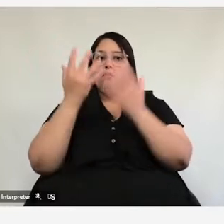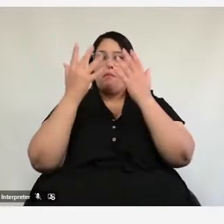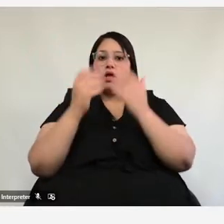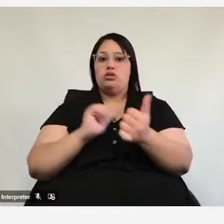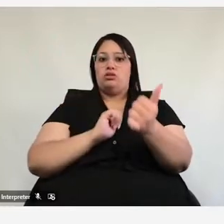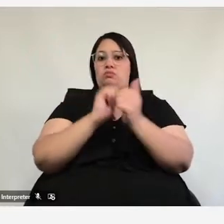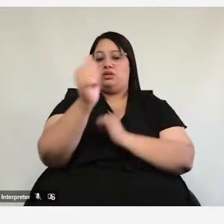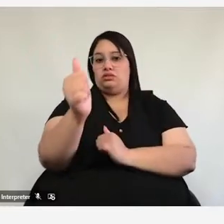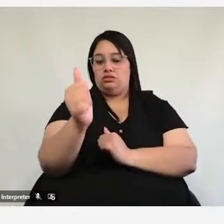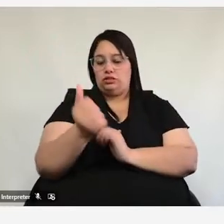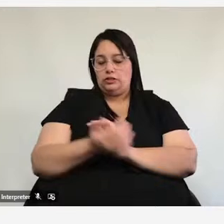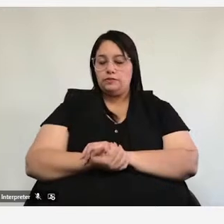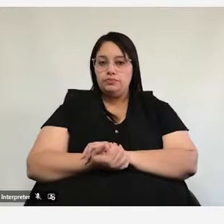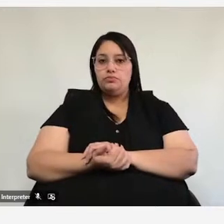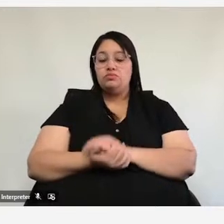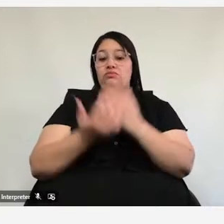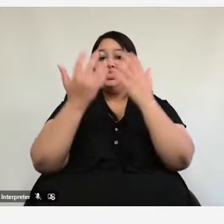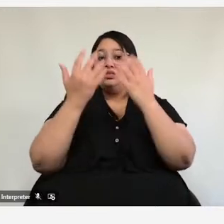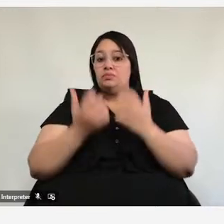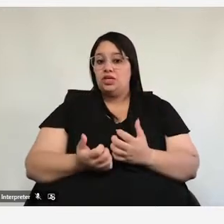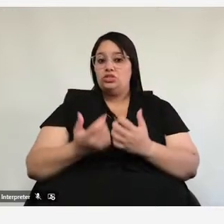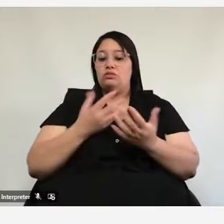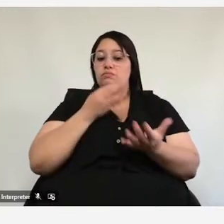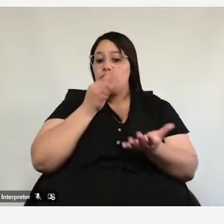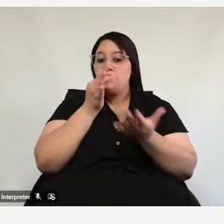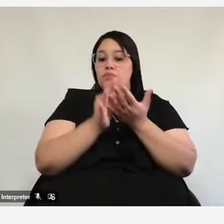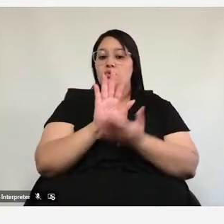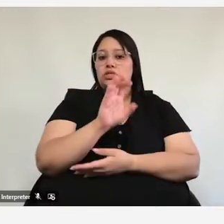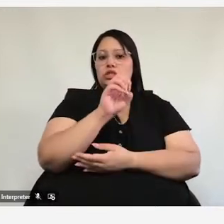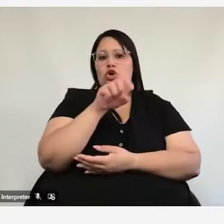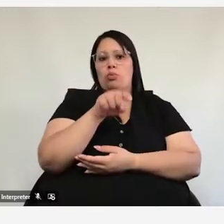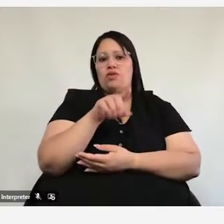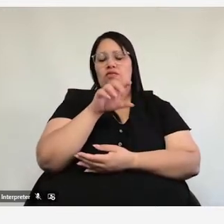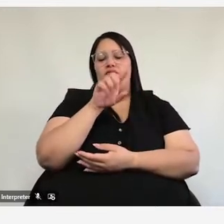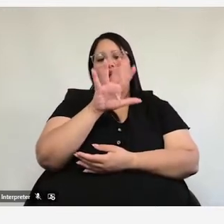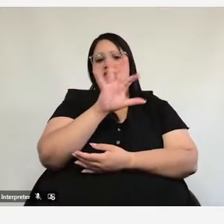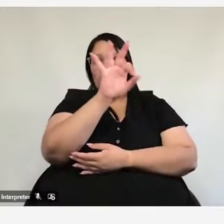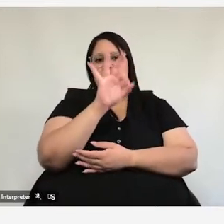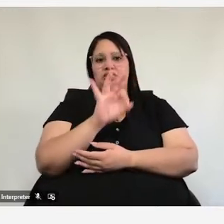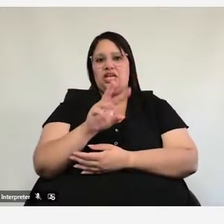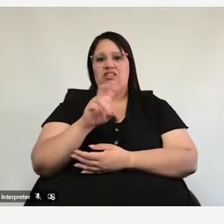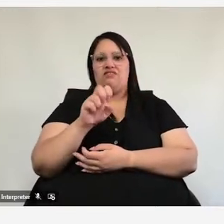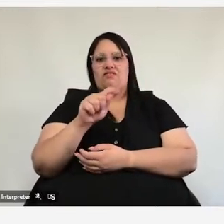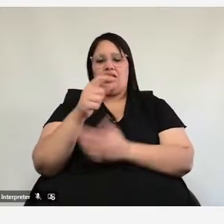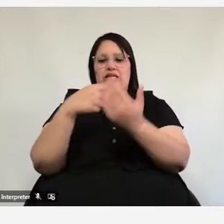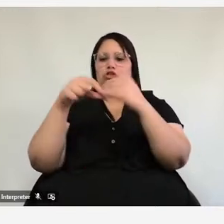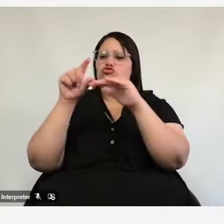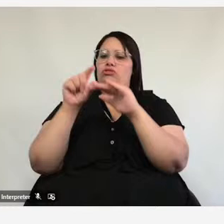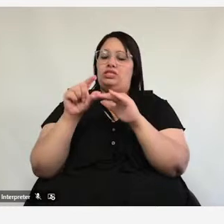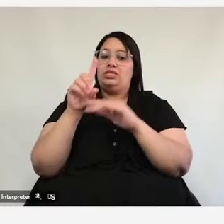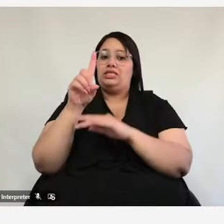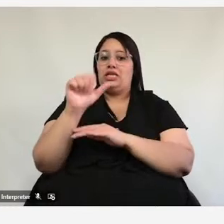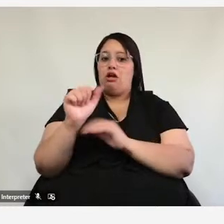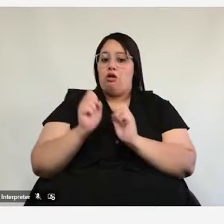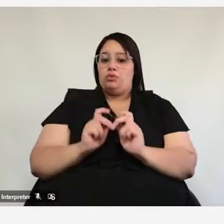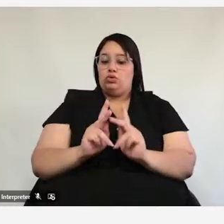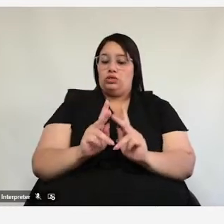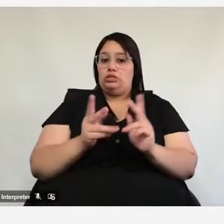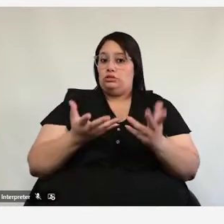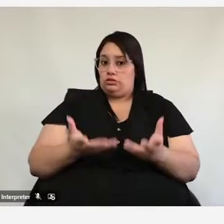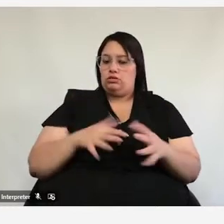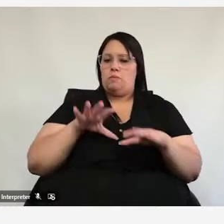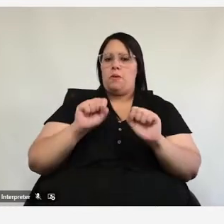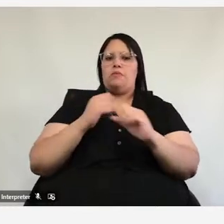passed. In the budget, the minister proposed a 0.5% VAT increase. And the DA opportunistically rejected